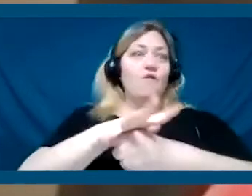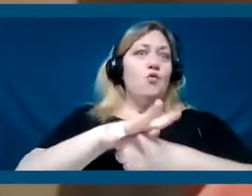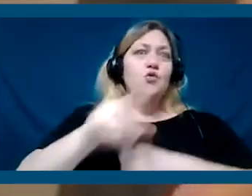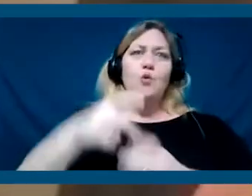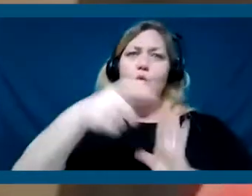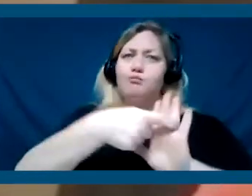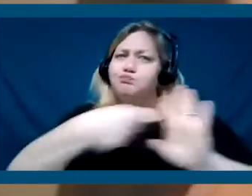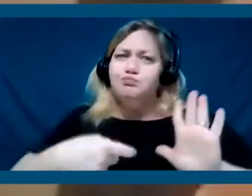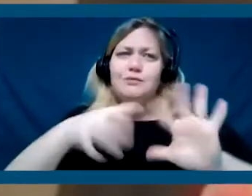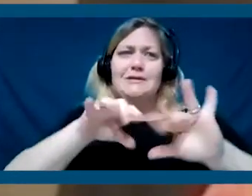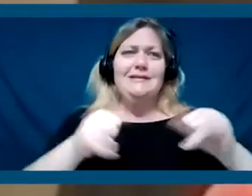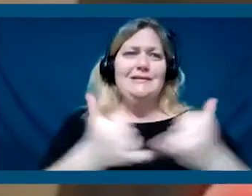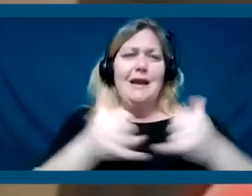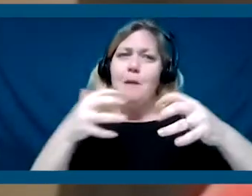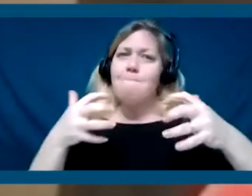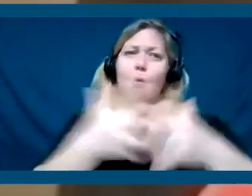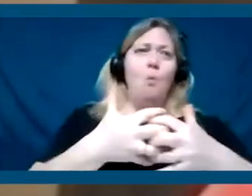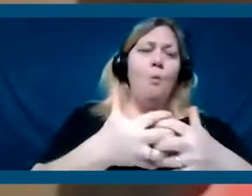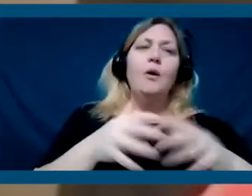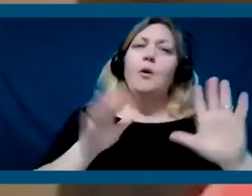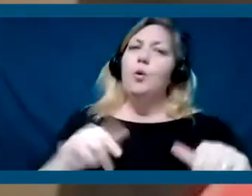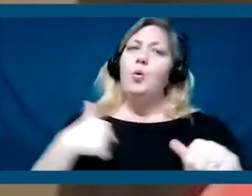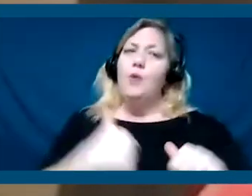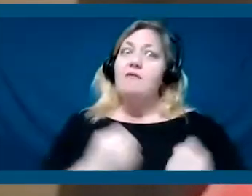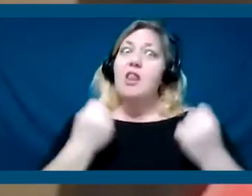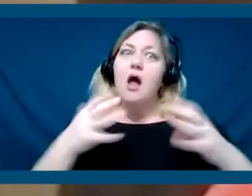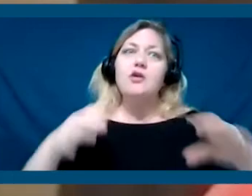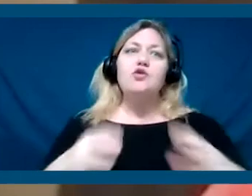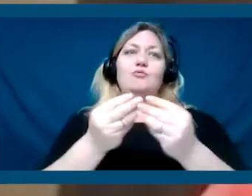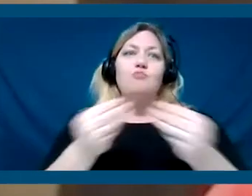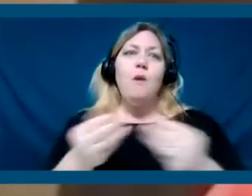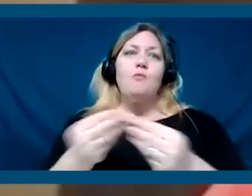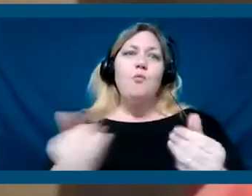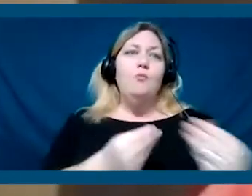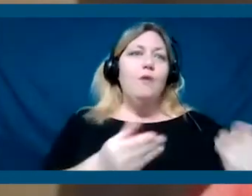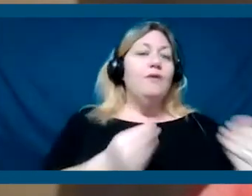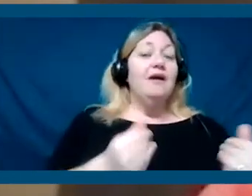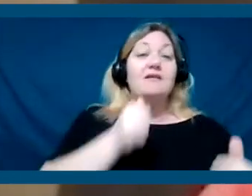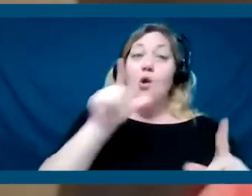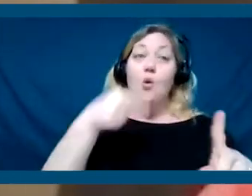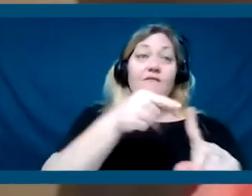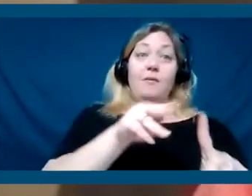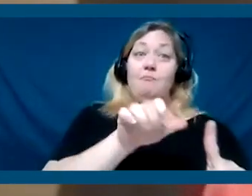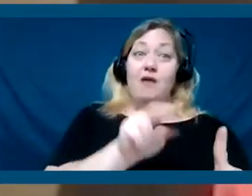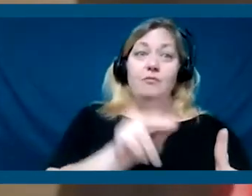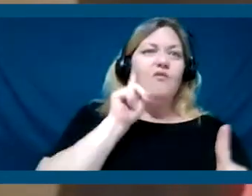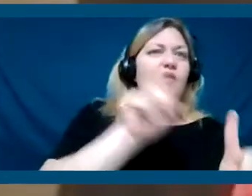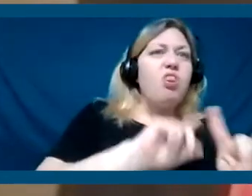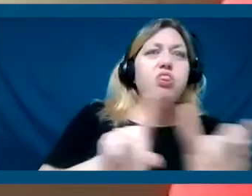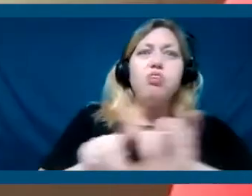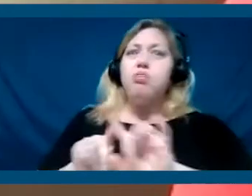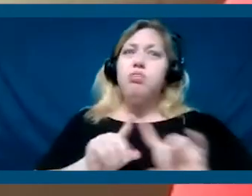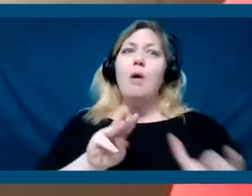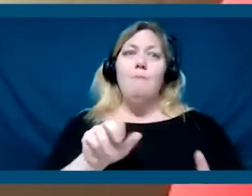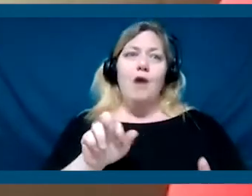society. We still have a lot to do to remedy that, not only for Muslims, but for all other minorities. Thank